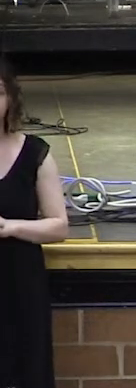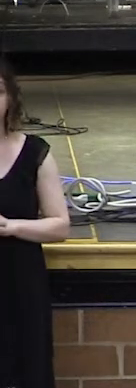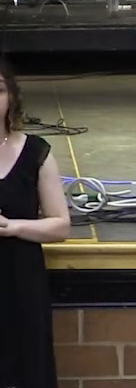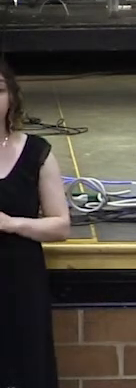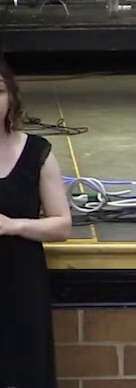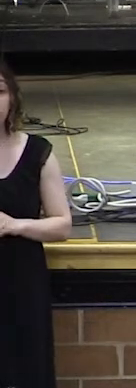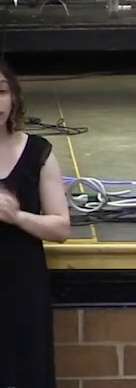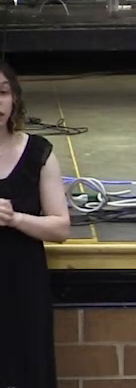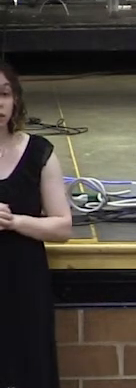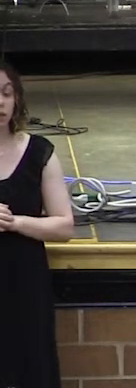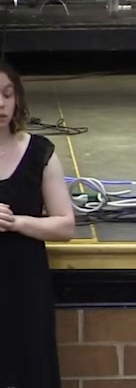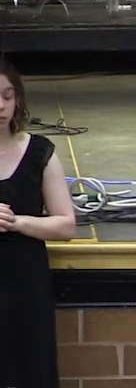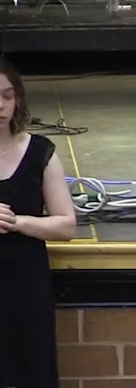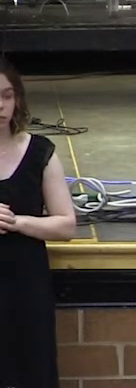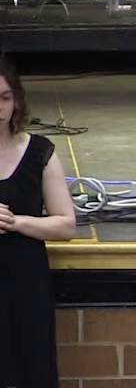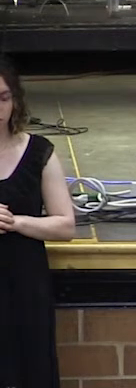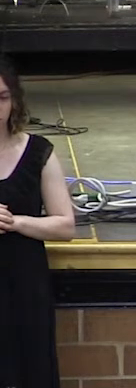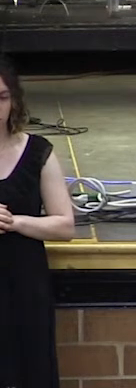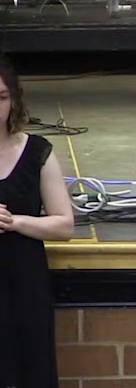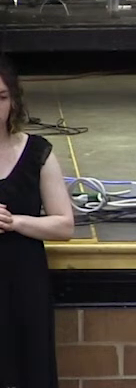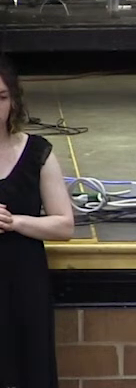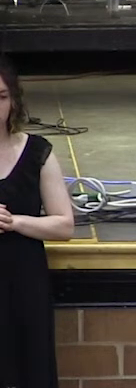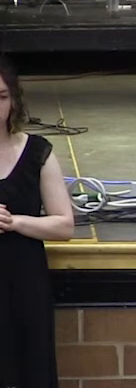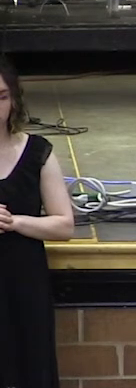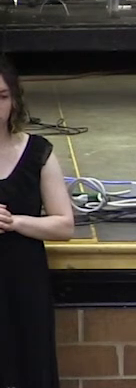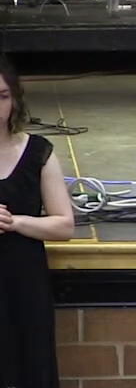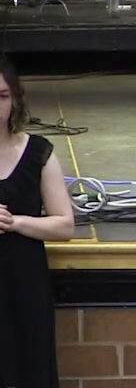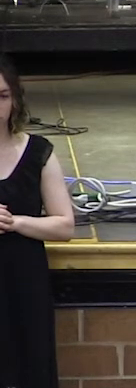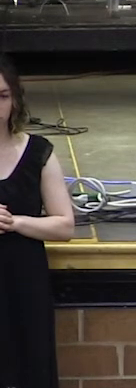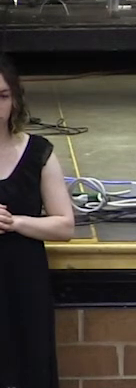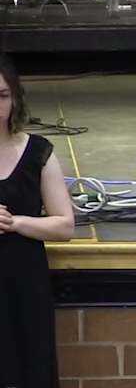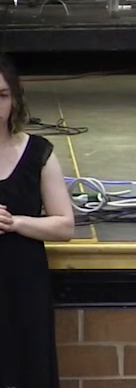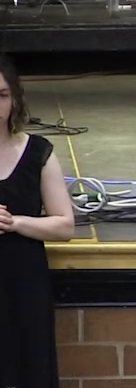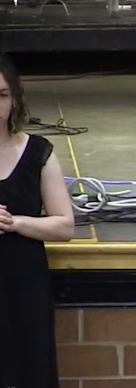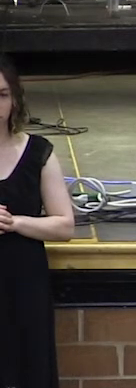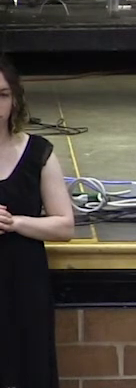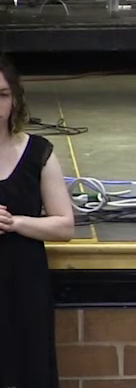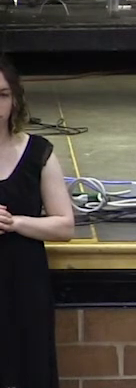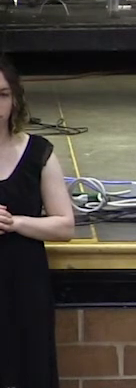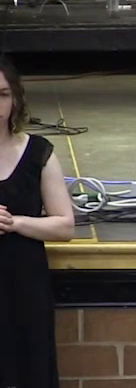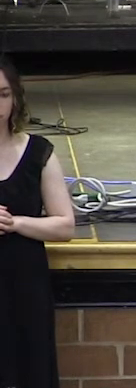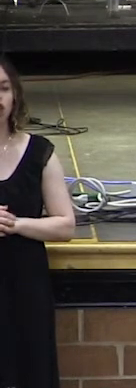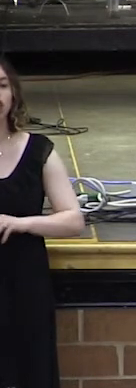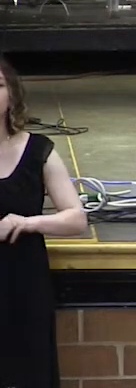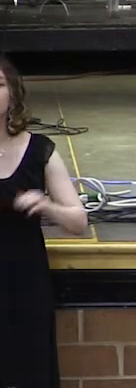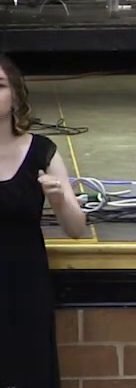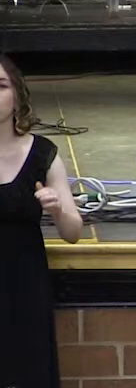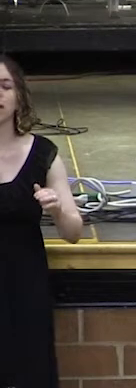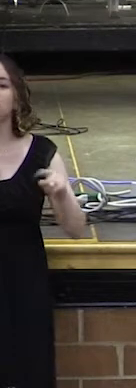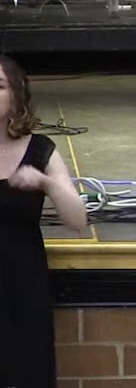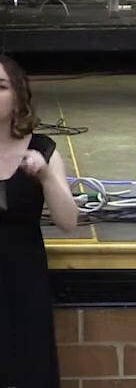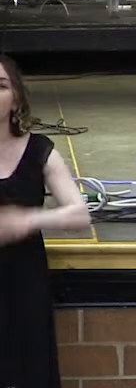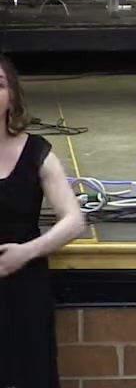knowing the time that the time that it is already the hour for you to awaken from the